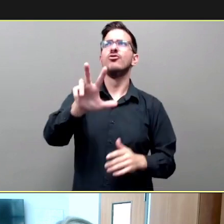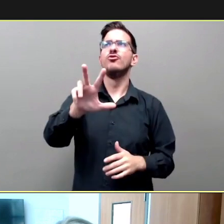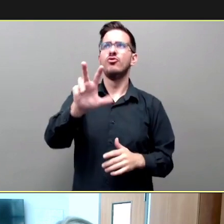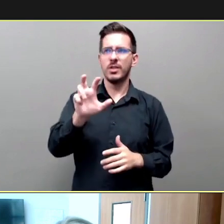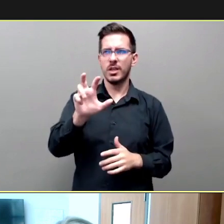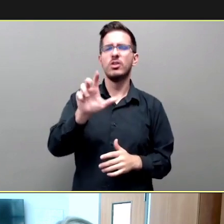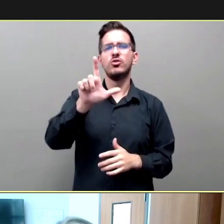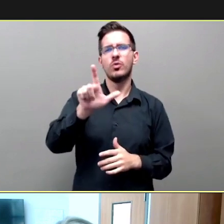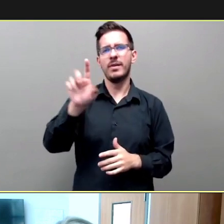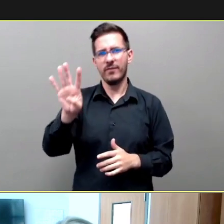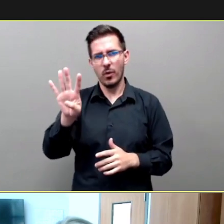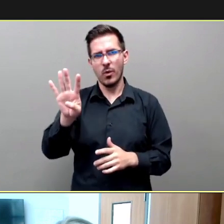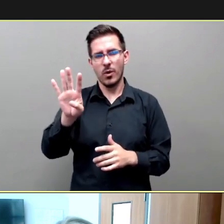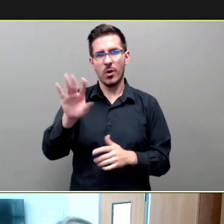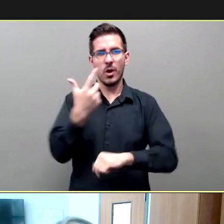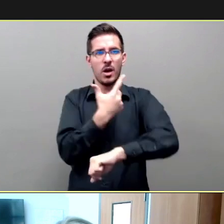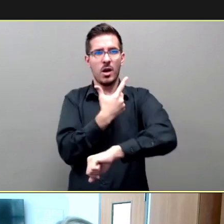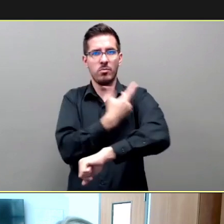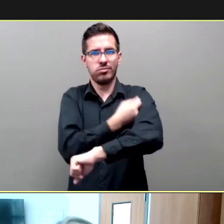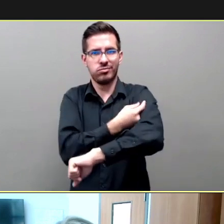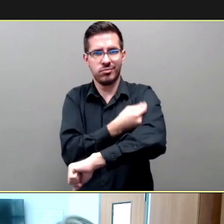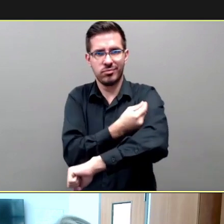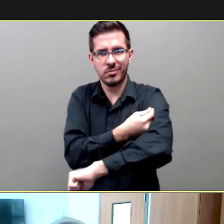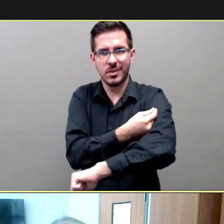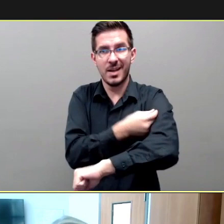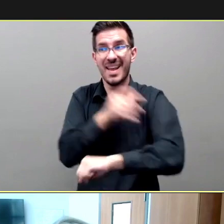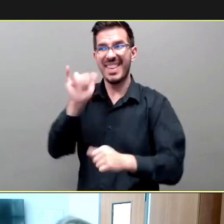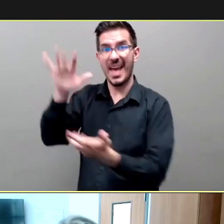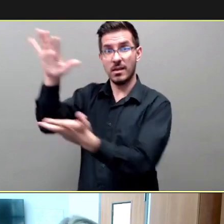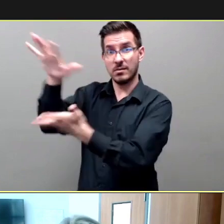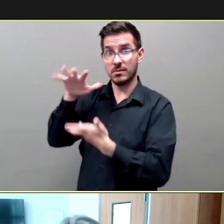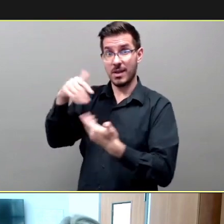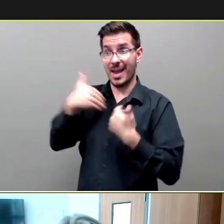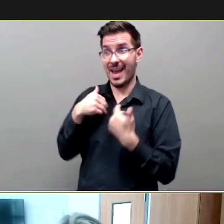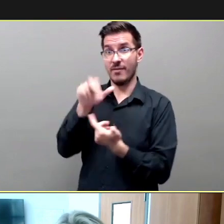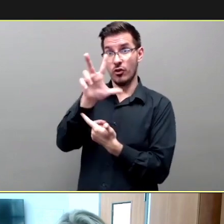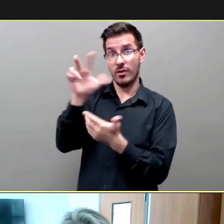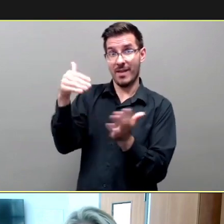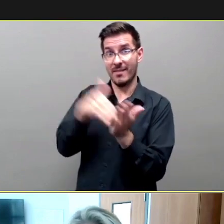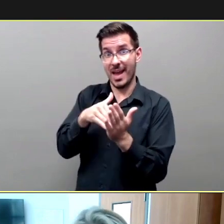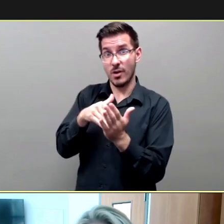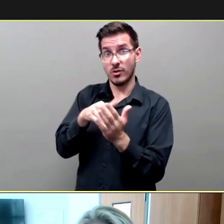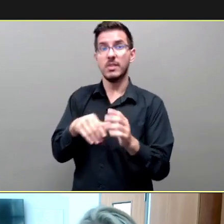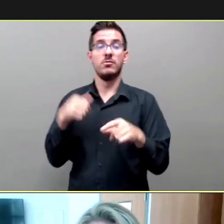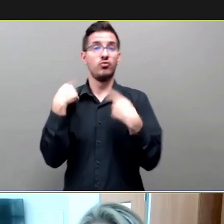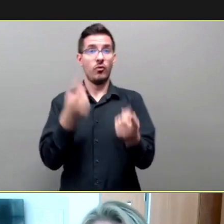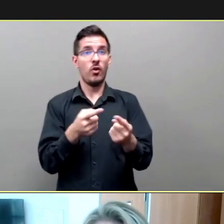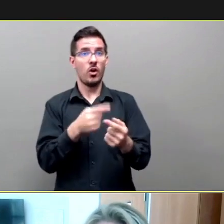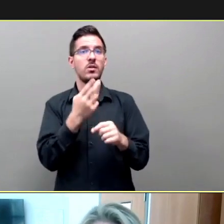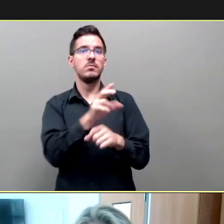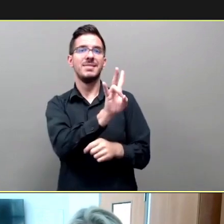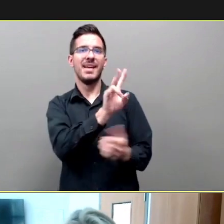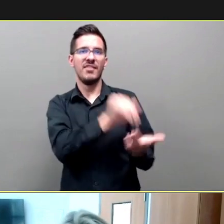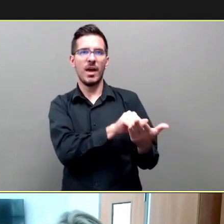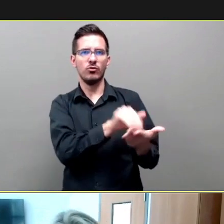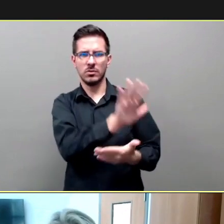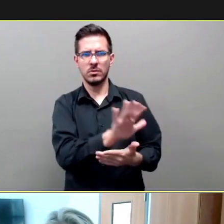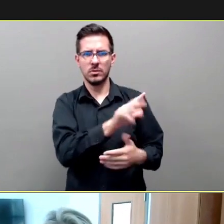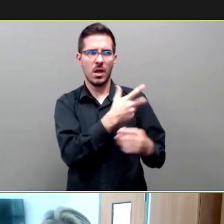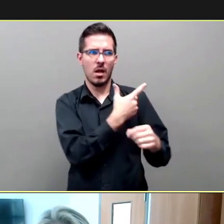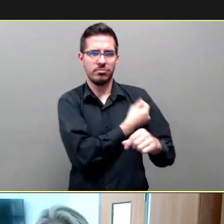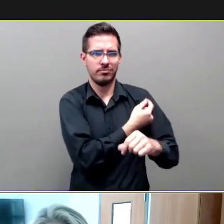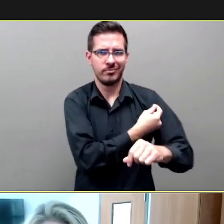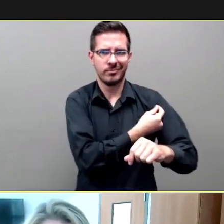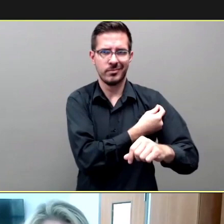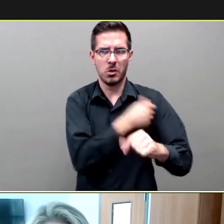7,324 doses off of a supply that we have right now of 35,000 doses. So we're doing well there. I would just